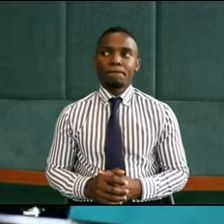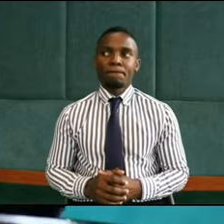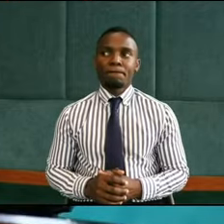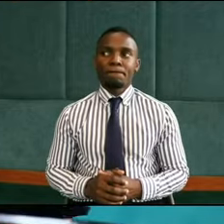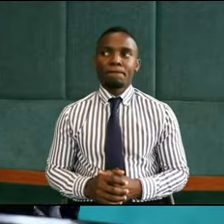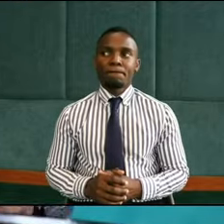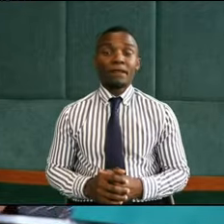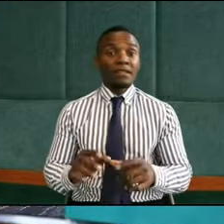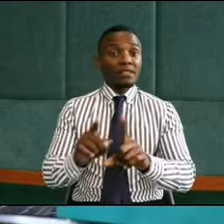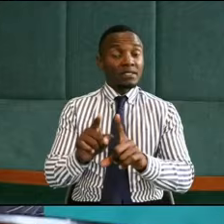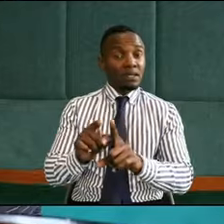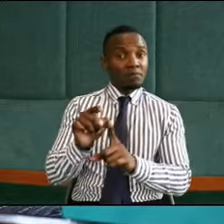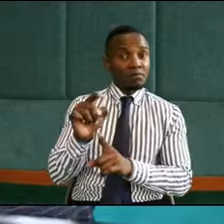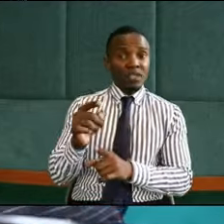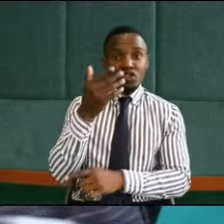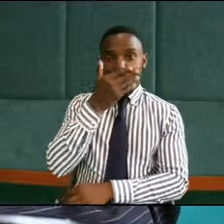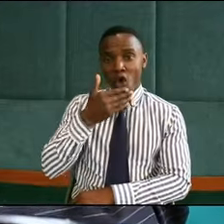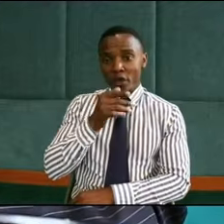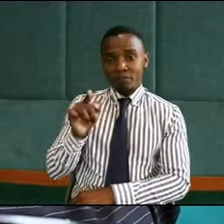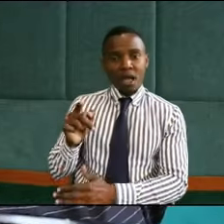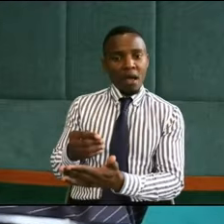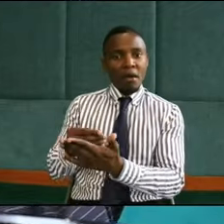from our savings